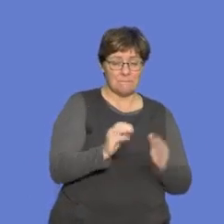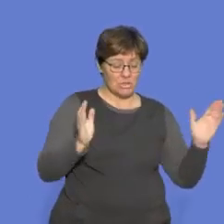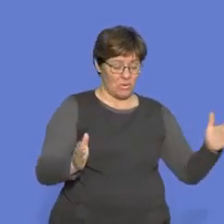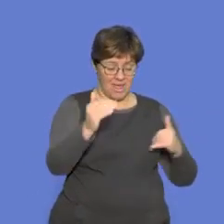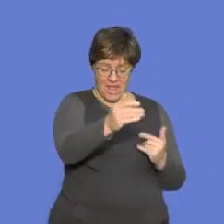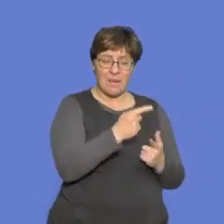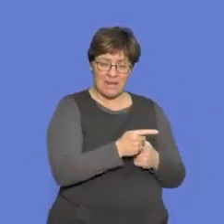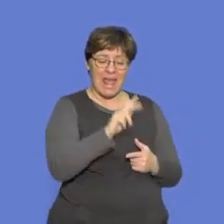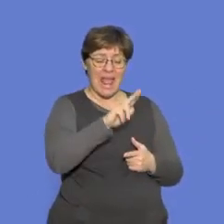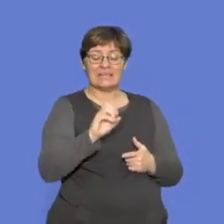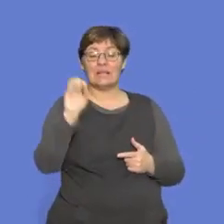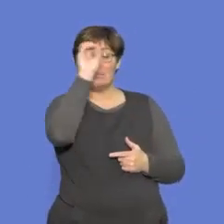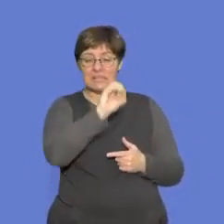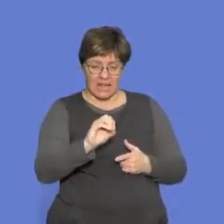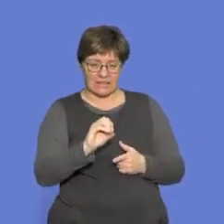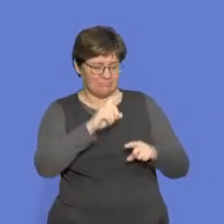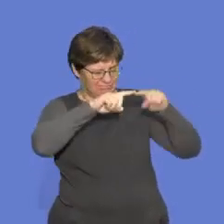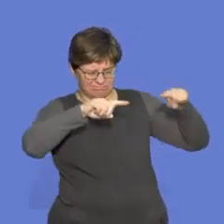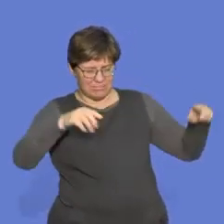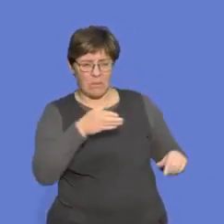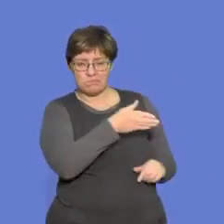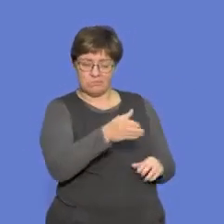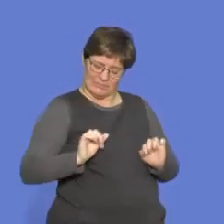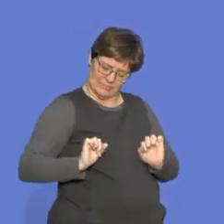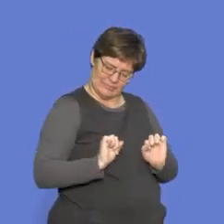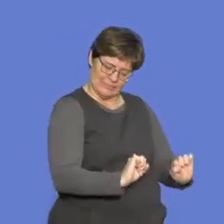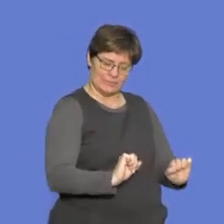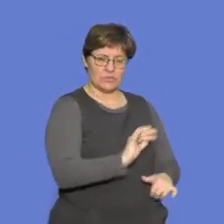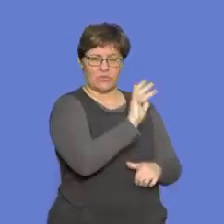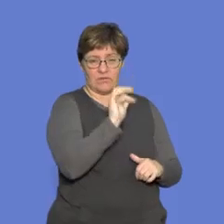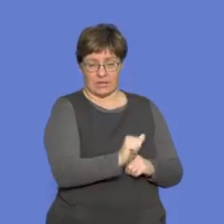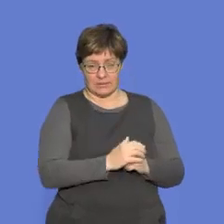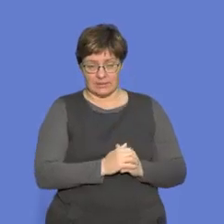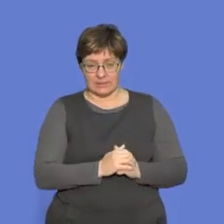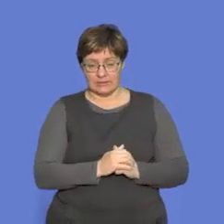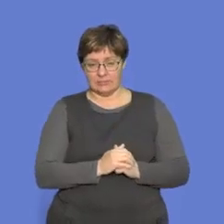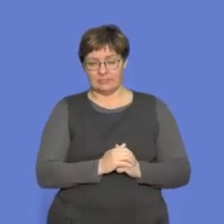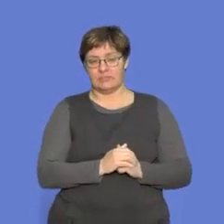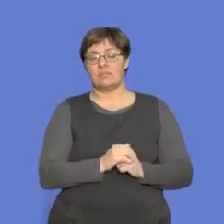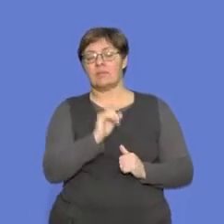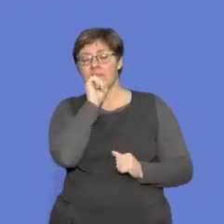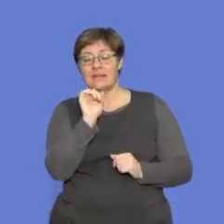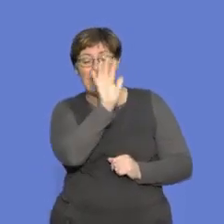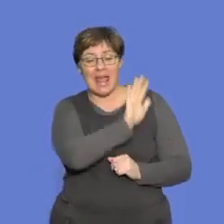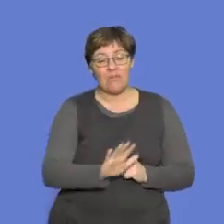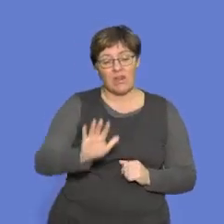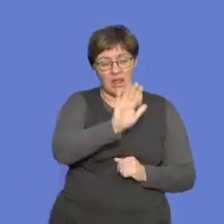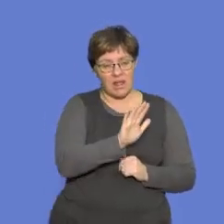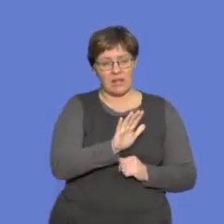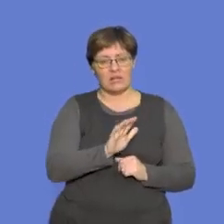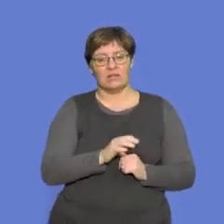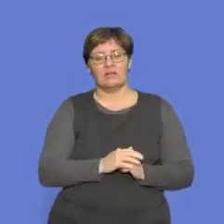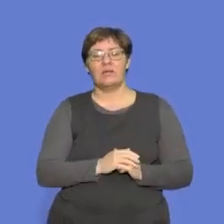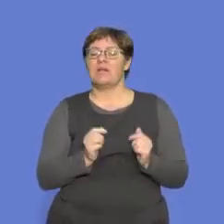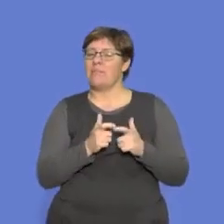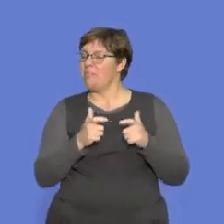80% of the species are endemic. So guys, we're talking about an area that has the largest